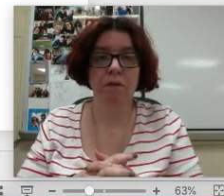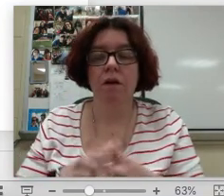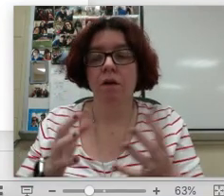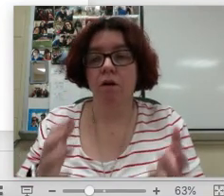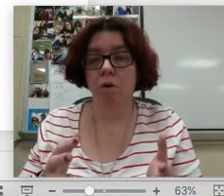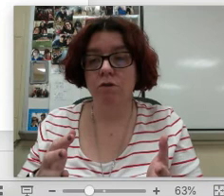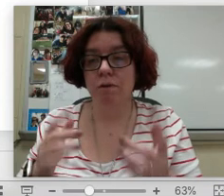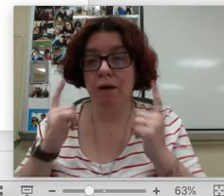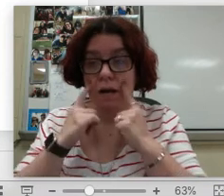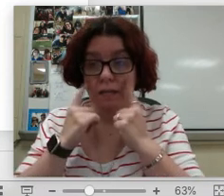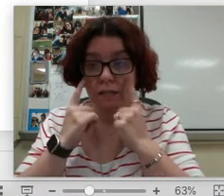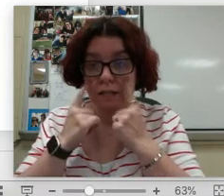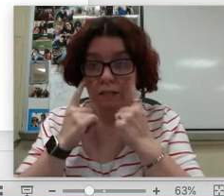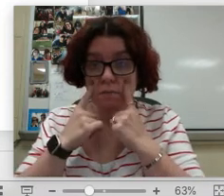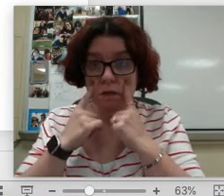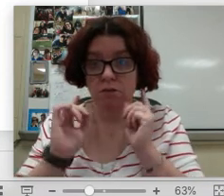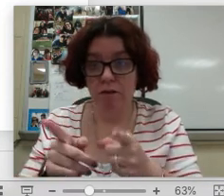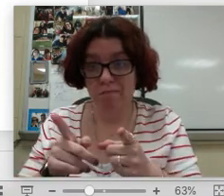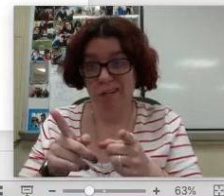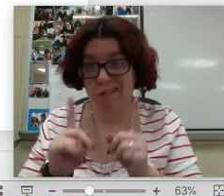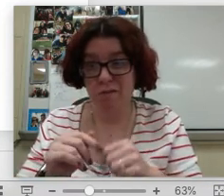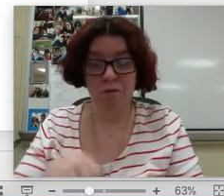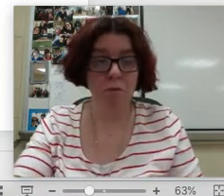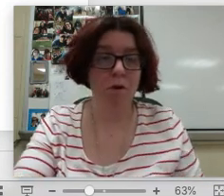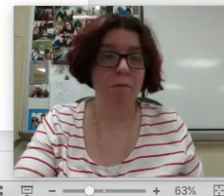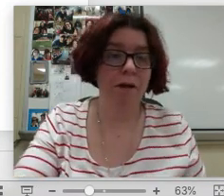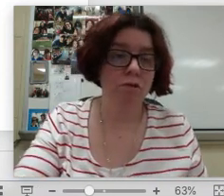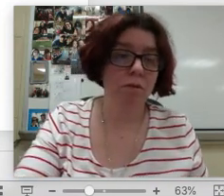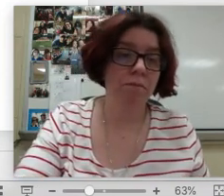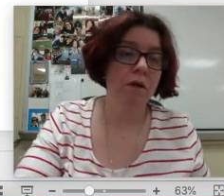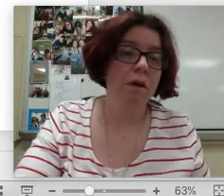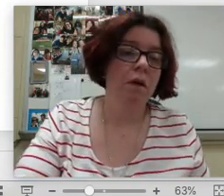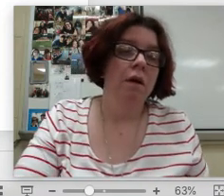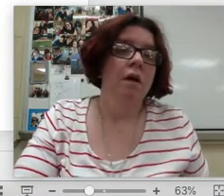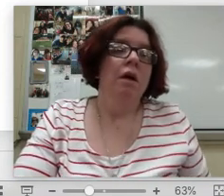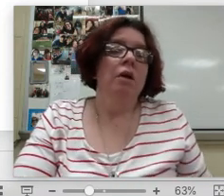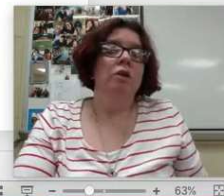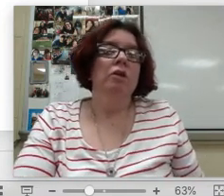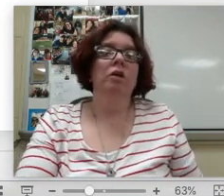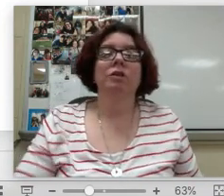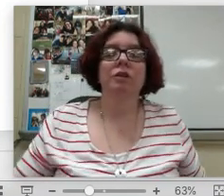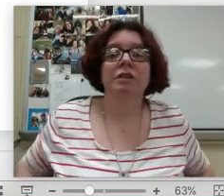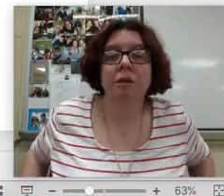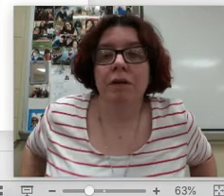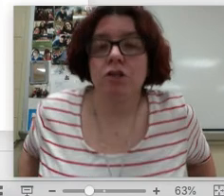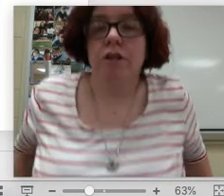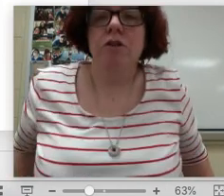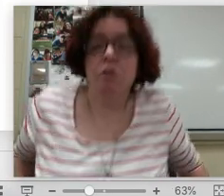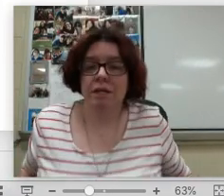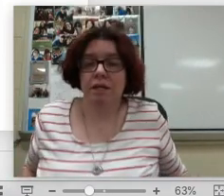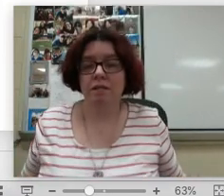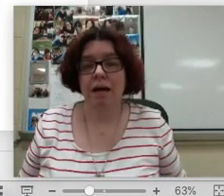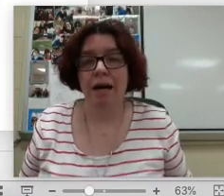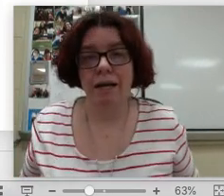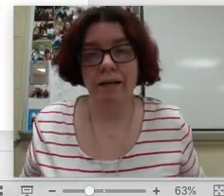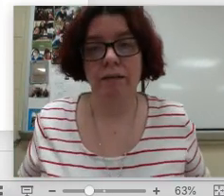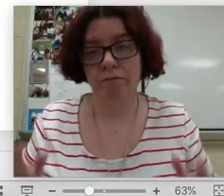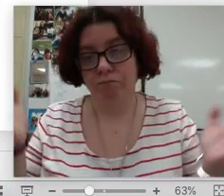grammar. Always remember eye contact is a must even if you're wearing a mask. So the silly picture here is just